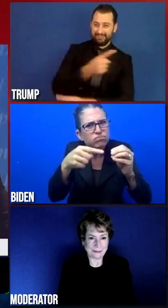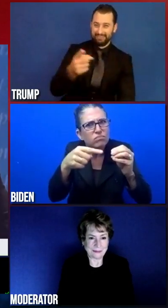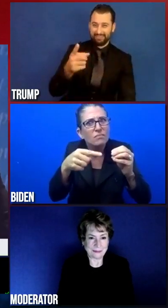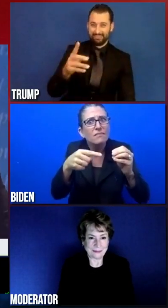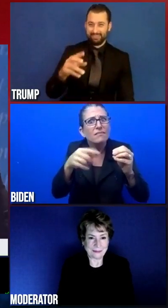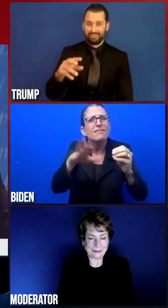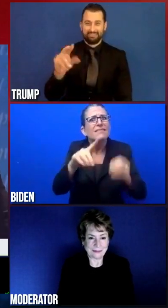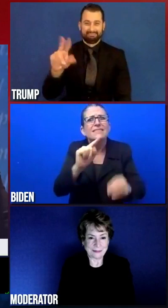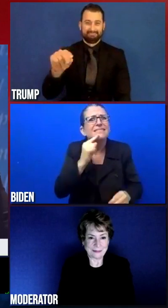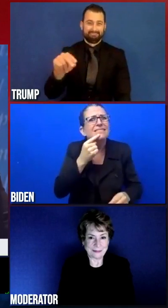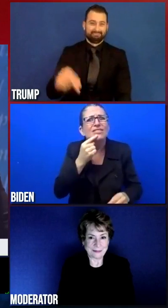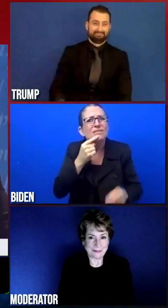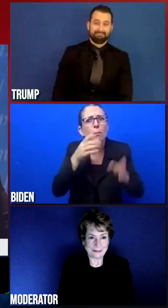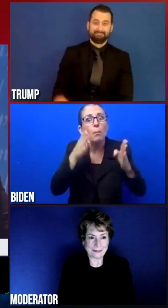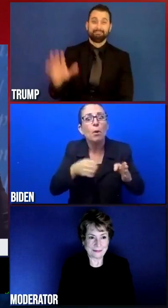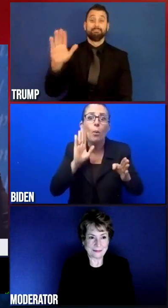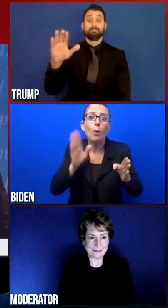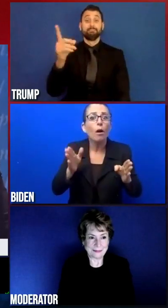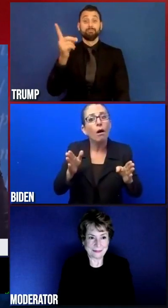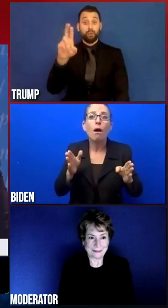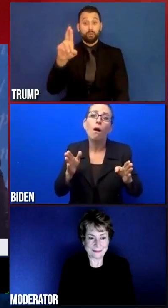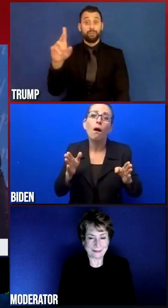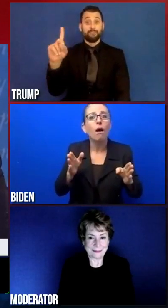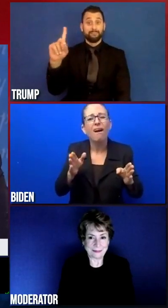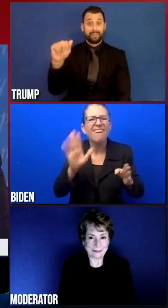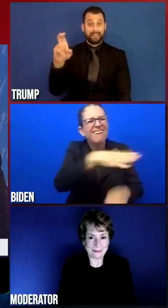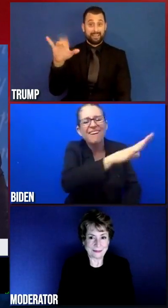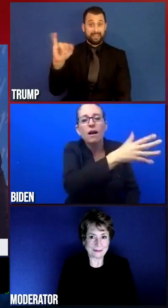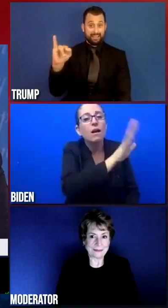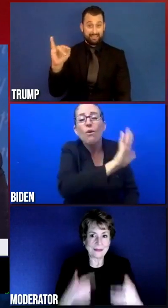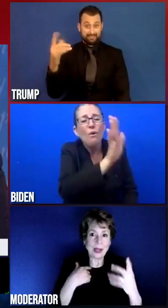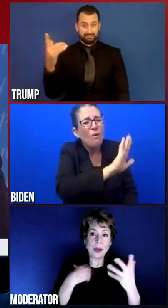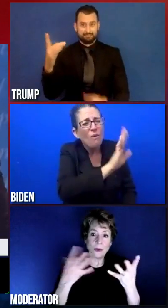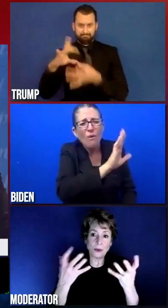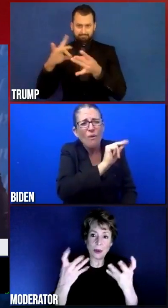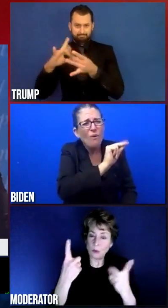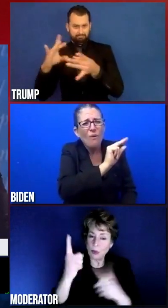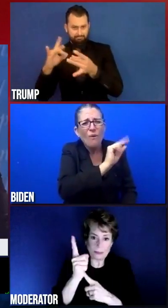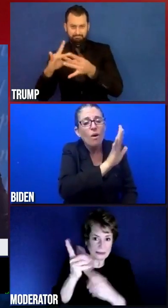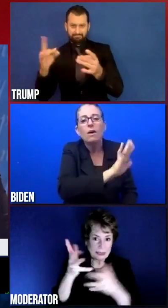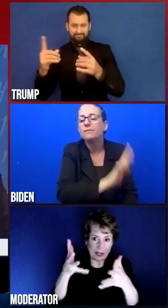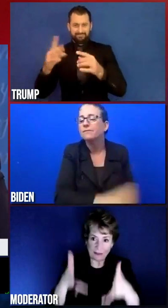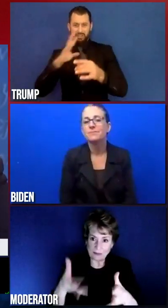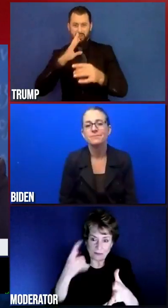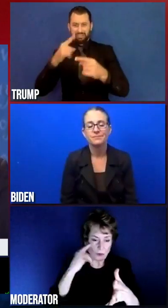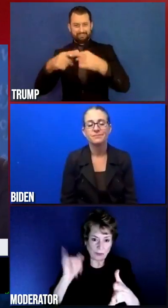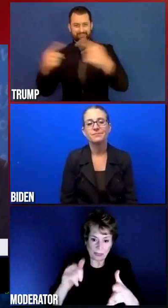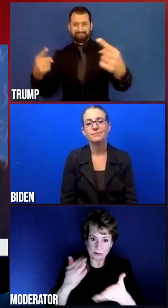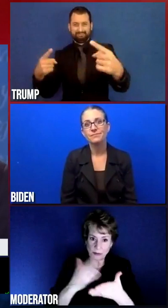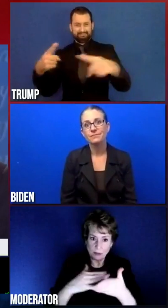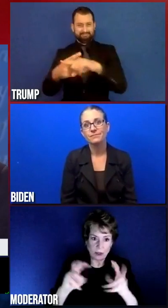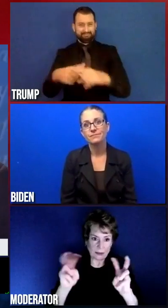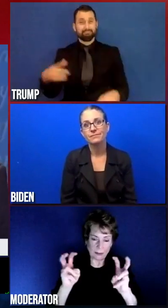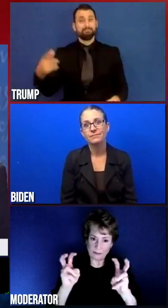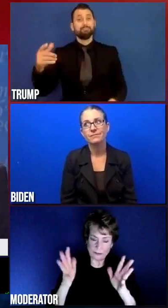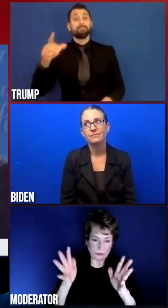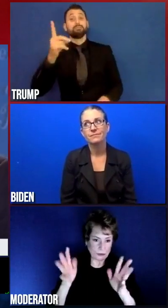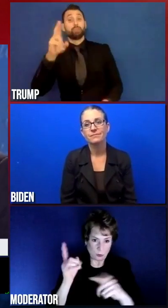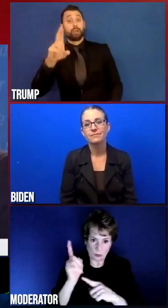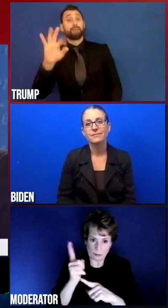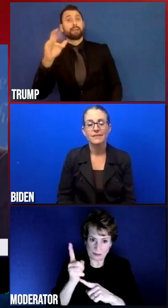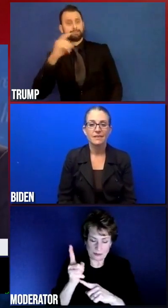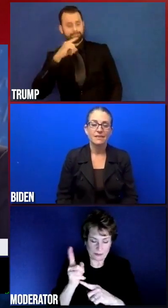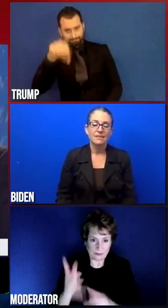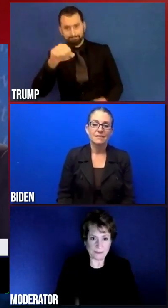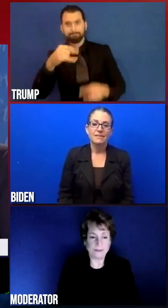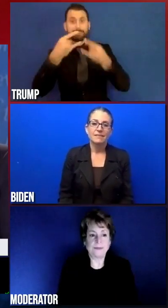not I say want to the ask you, opposite. we got a said little very bit more than a strongly, minute left in this masks segment. are not good. Then he changed his mind. He said masks are good. I'm okay with masks. I want to ask you